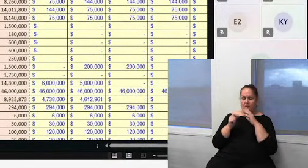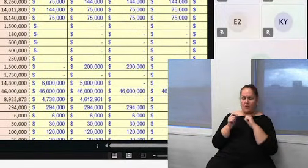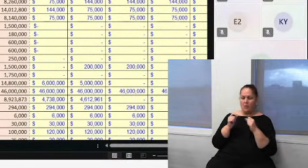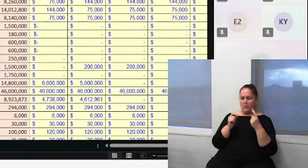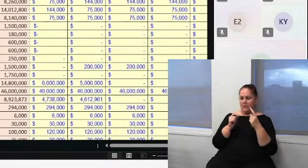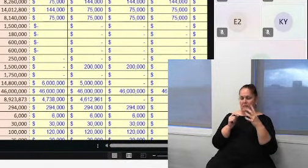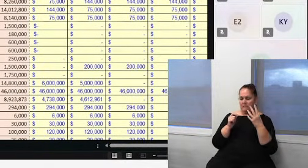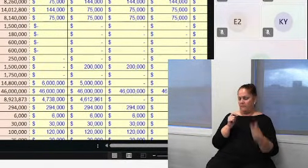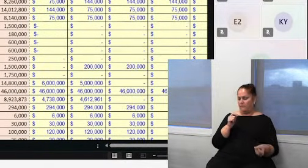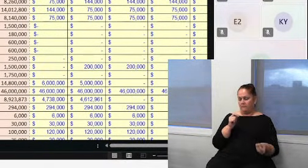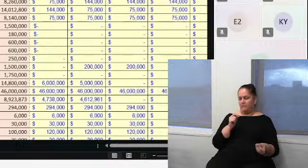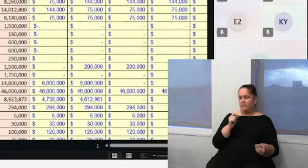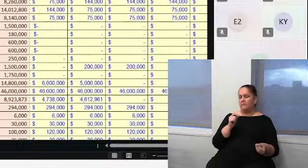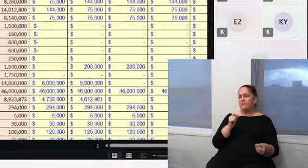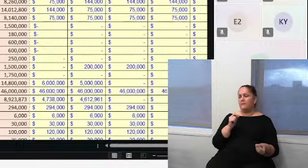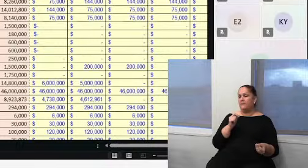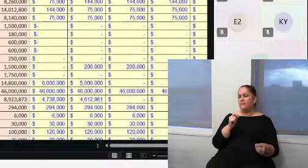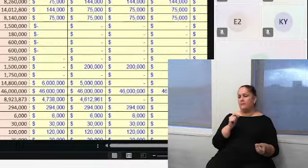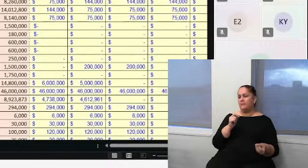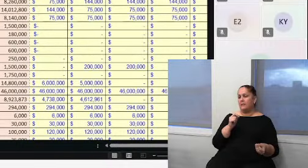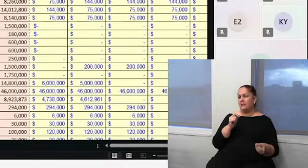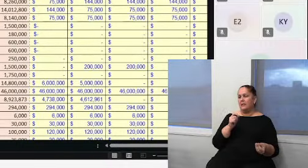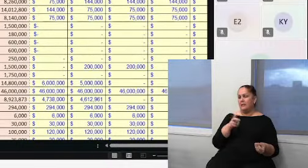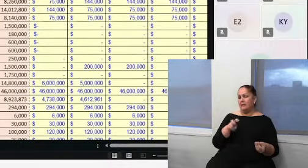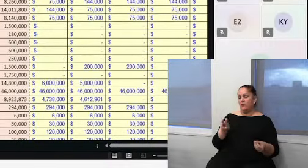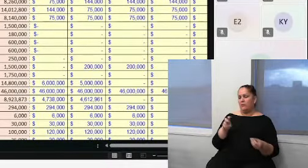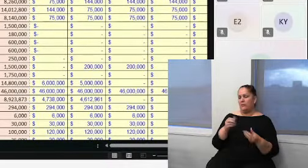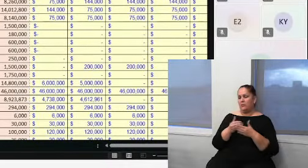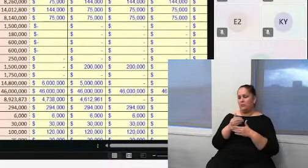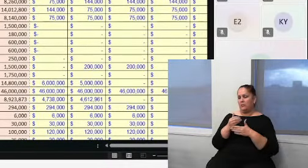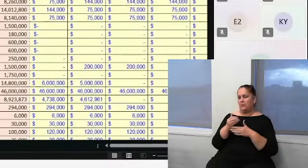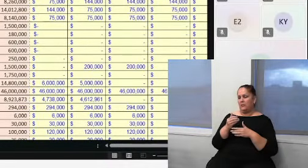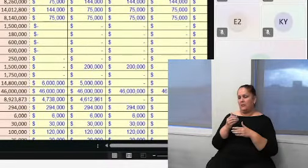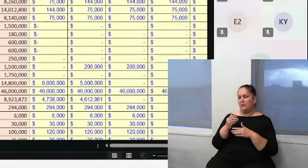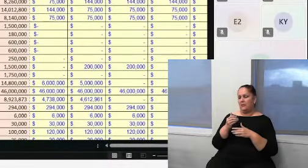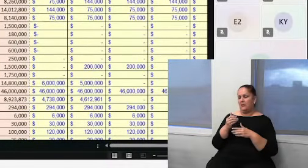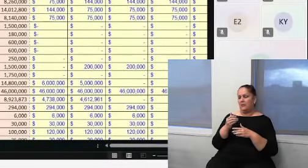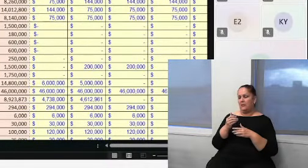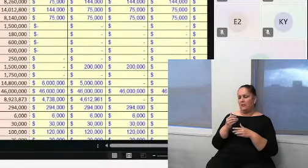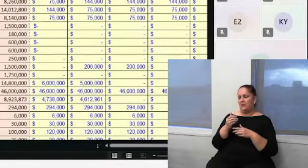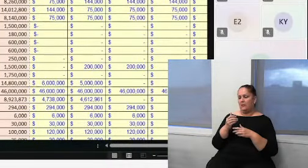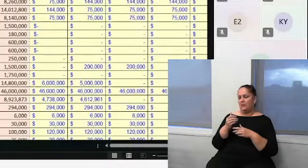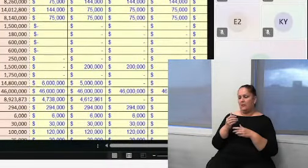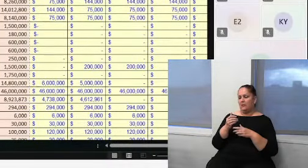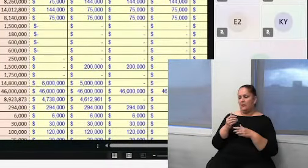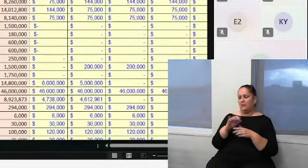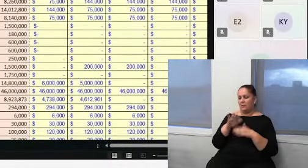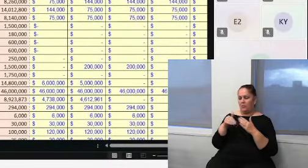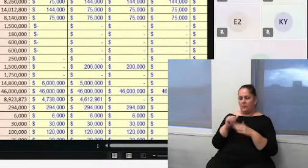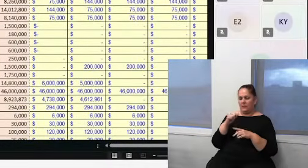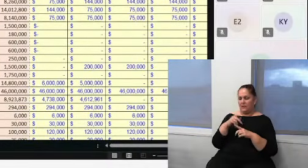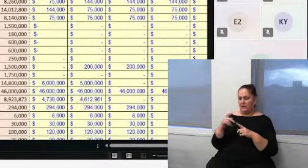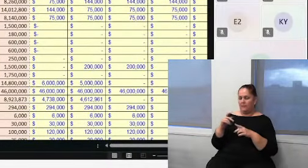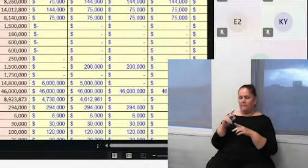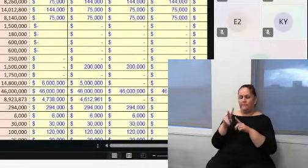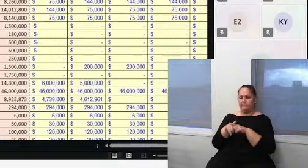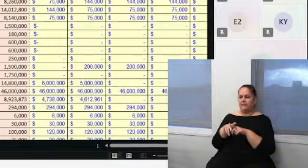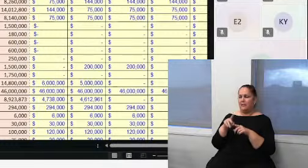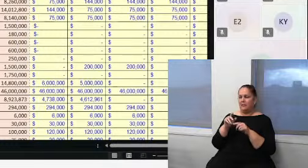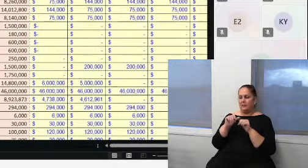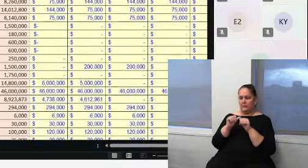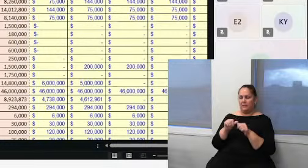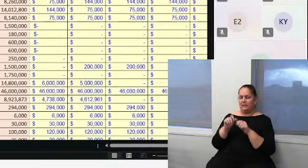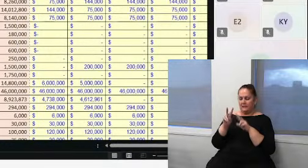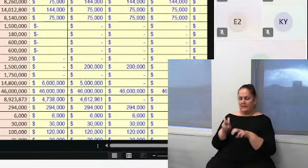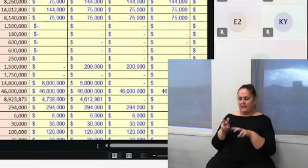can sunset the older infrastructure. We're moving into the OMS. We're moving into other applications to